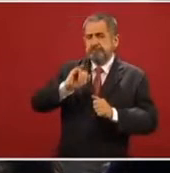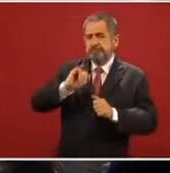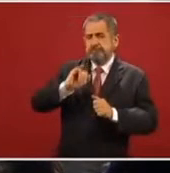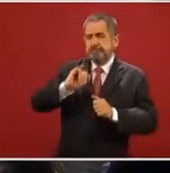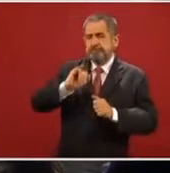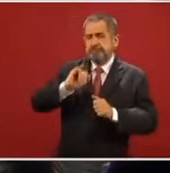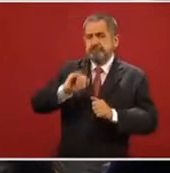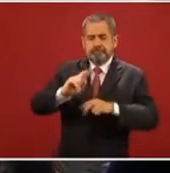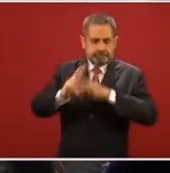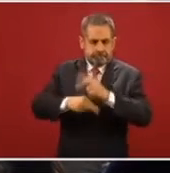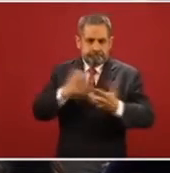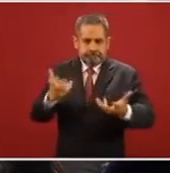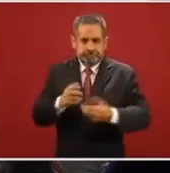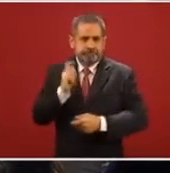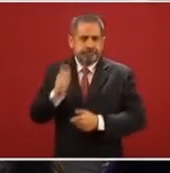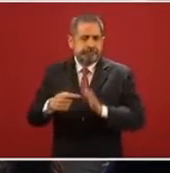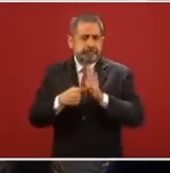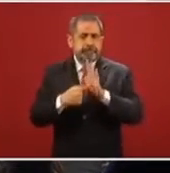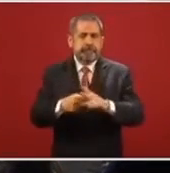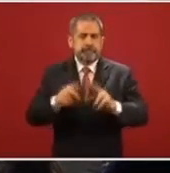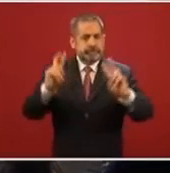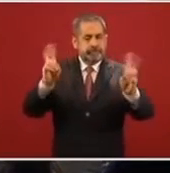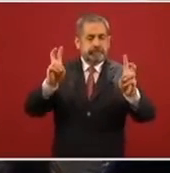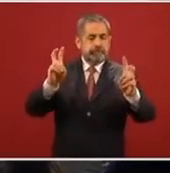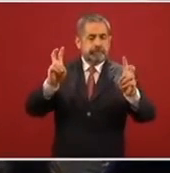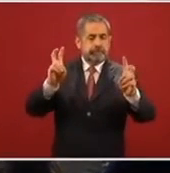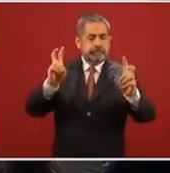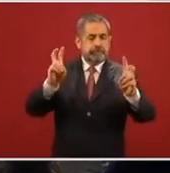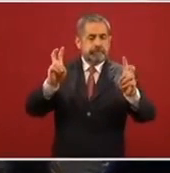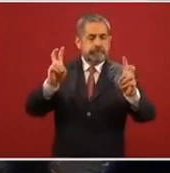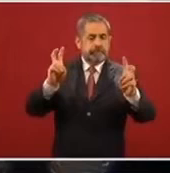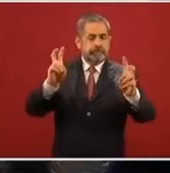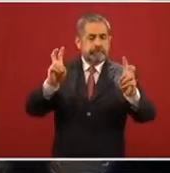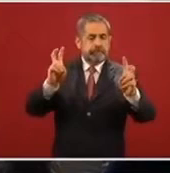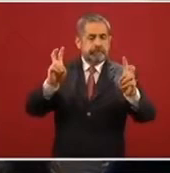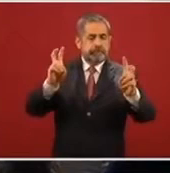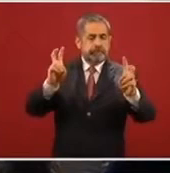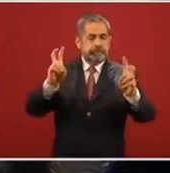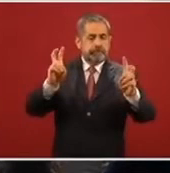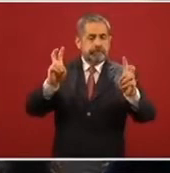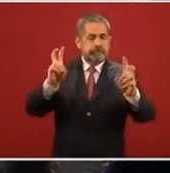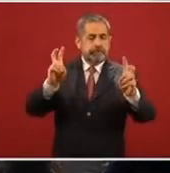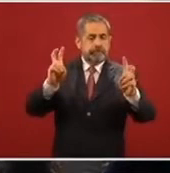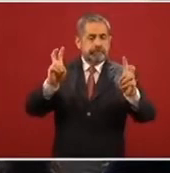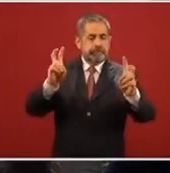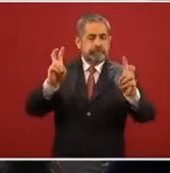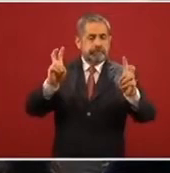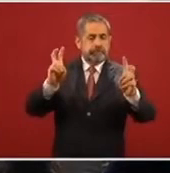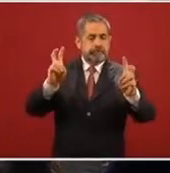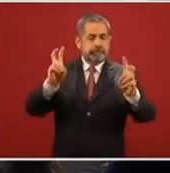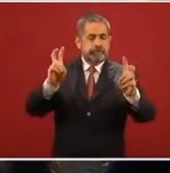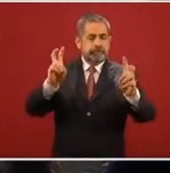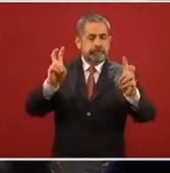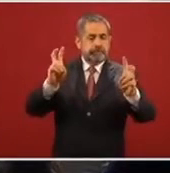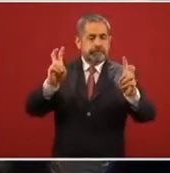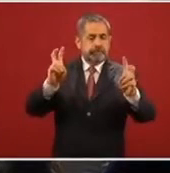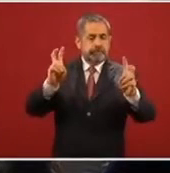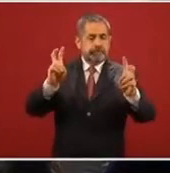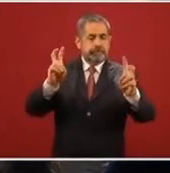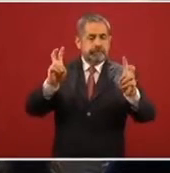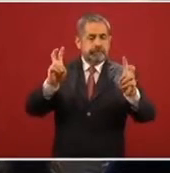operation. ejemplo el tema de las escuelas, And I put as an example the marks